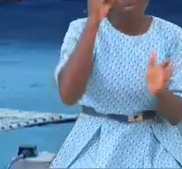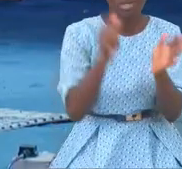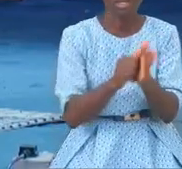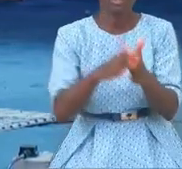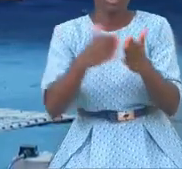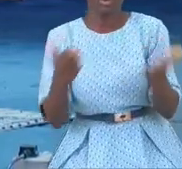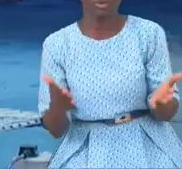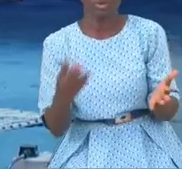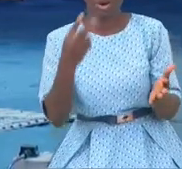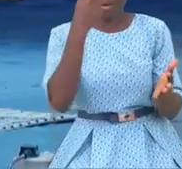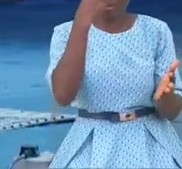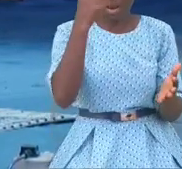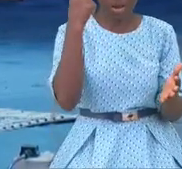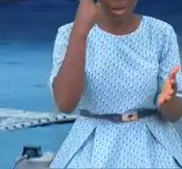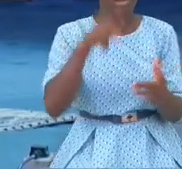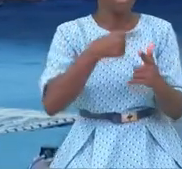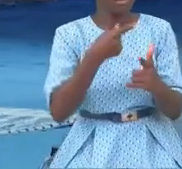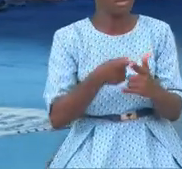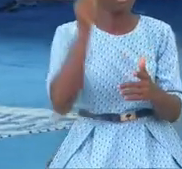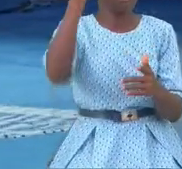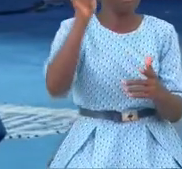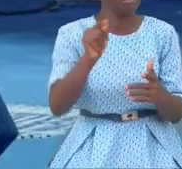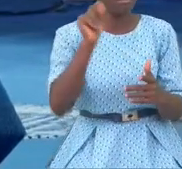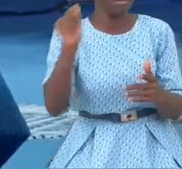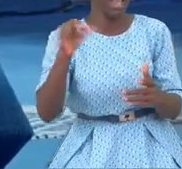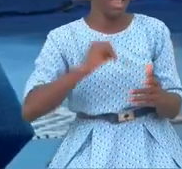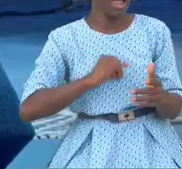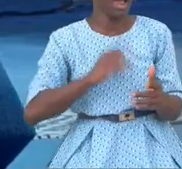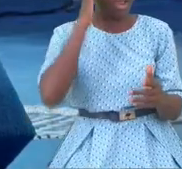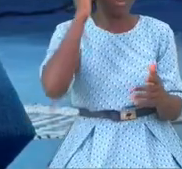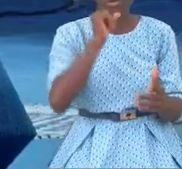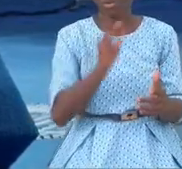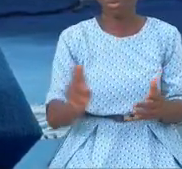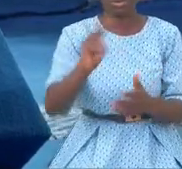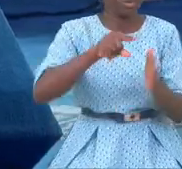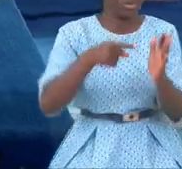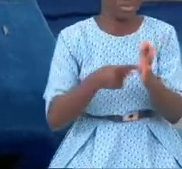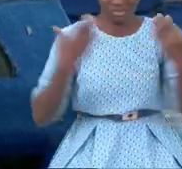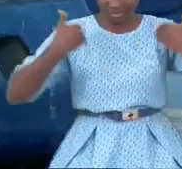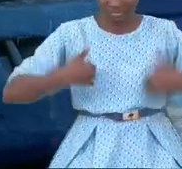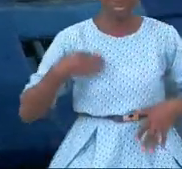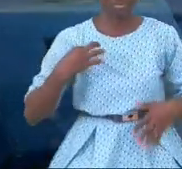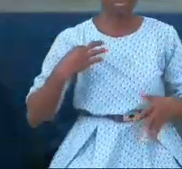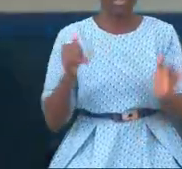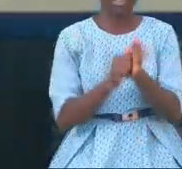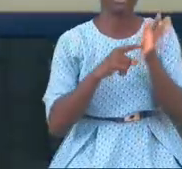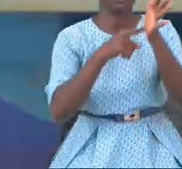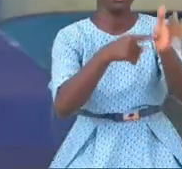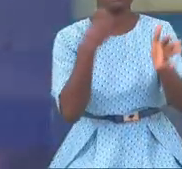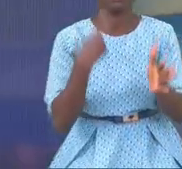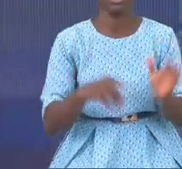of a blind man anymore. That's why he cast away his garment and he rose and came